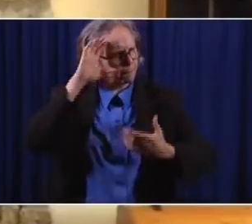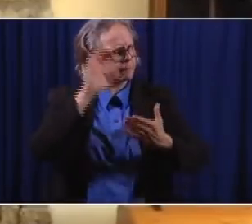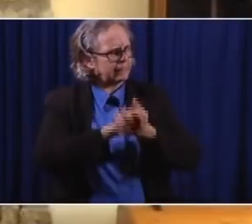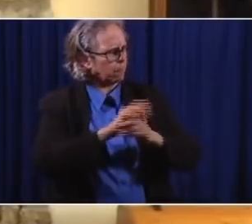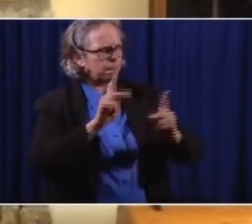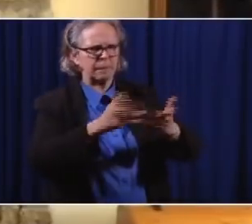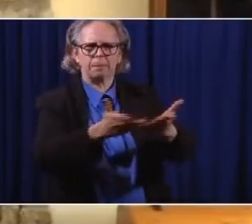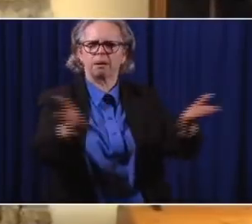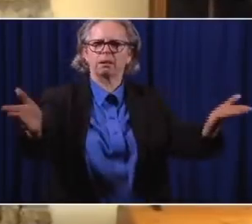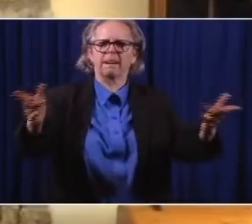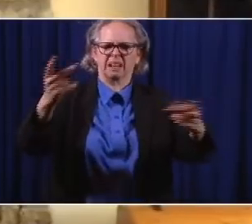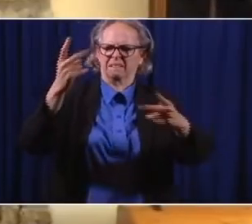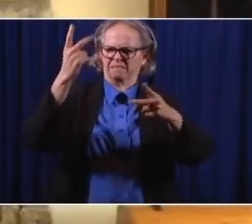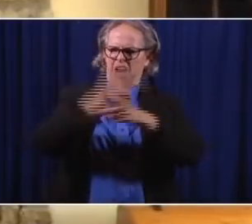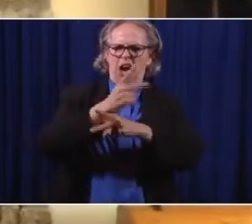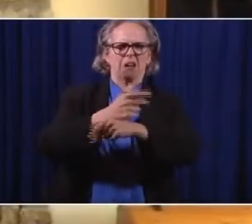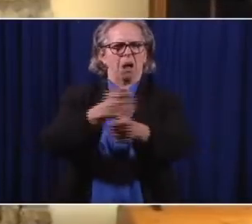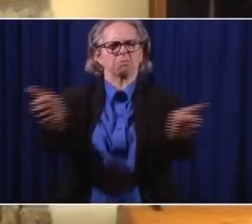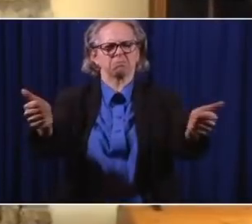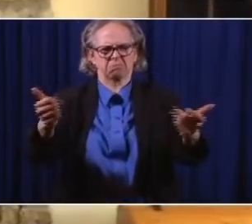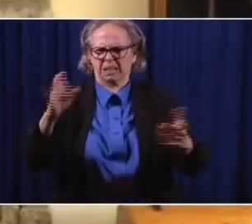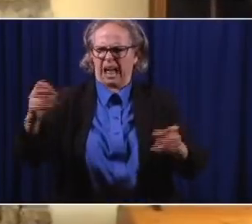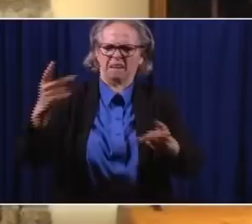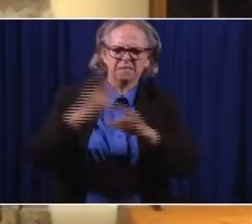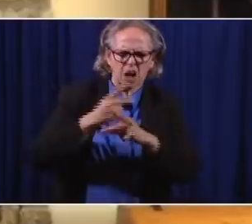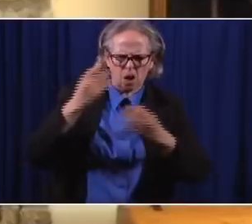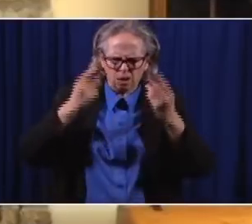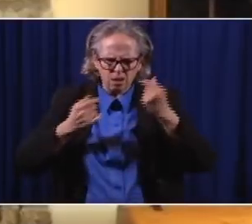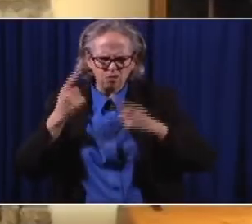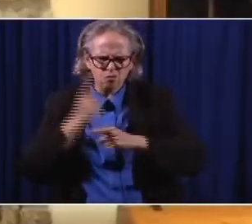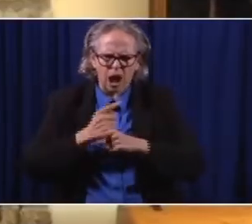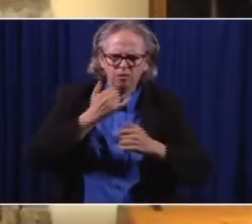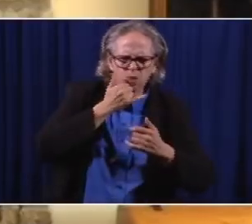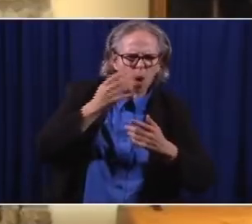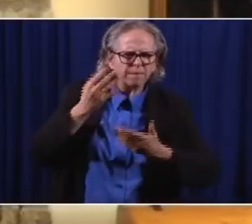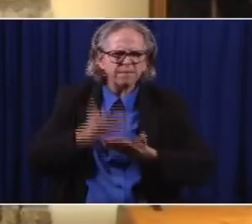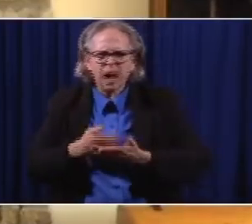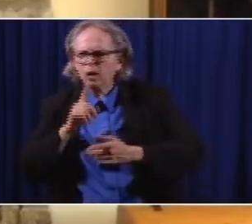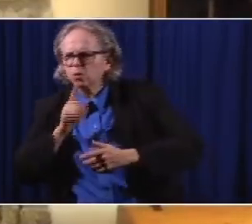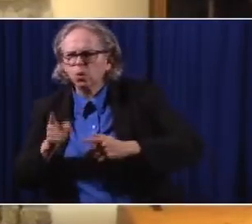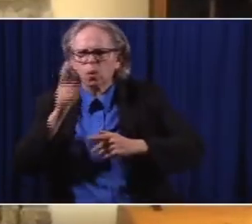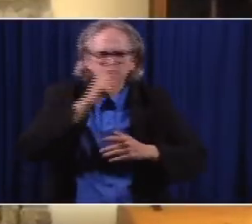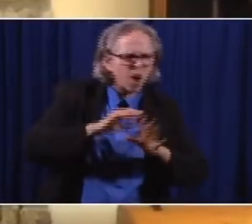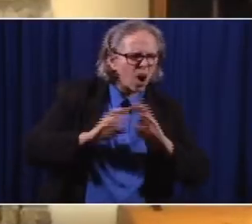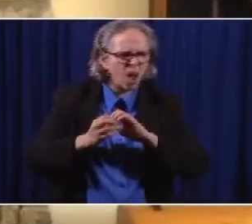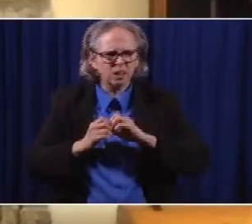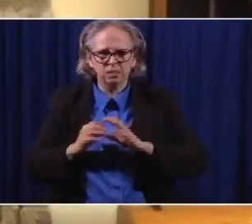it out. And I think that's what is compelling about Christie's story. People can say, oh, gee,